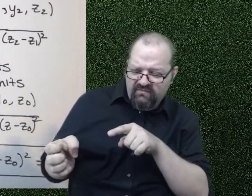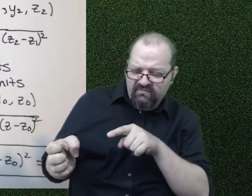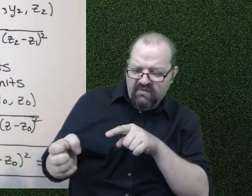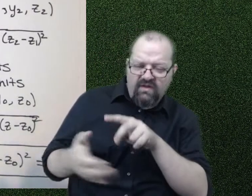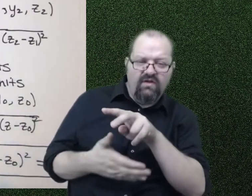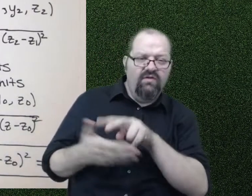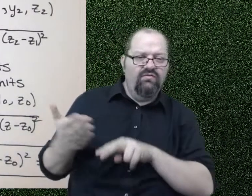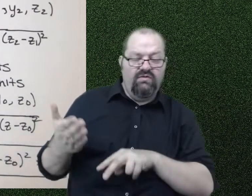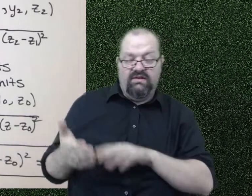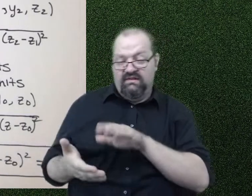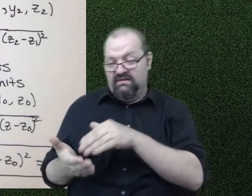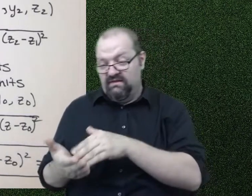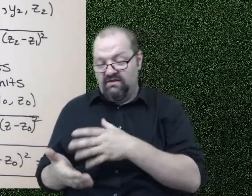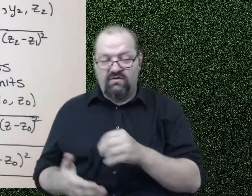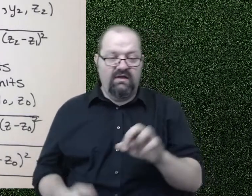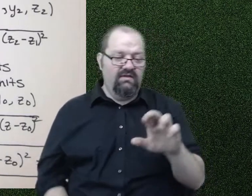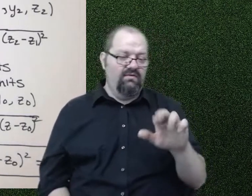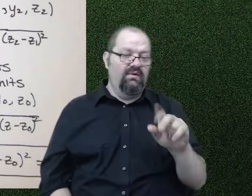center and the radius.